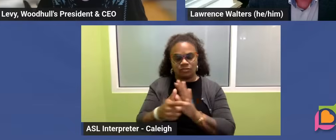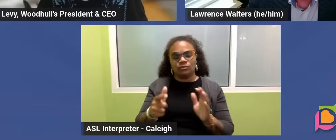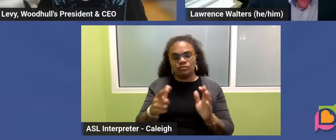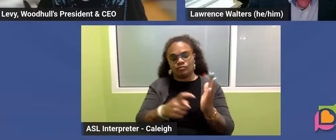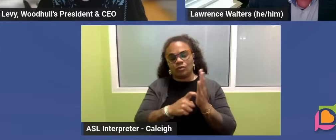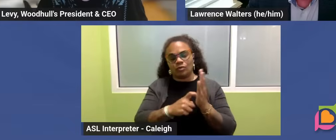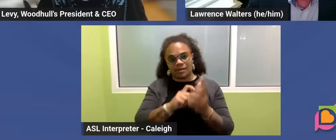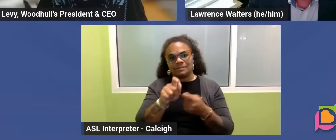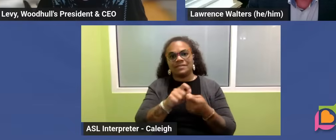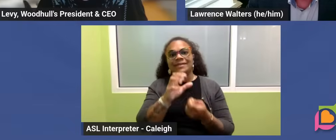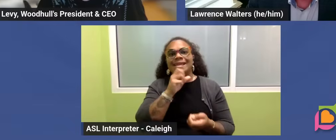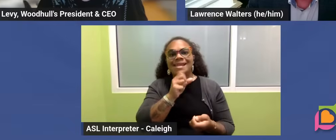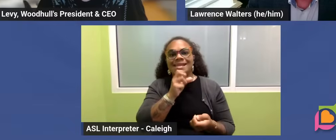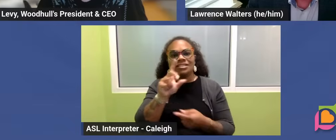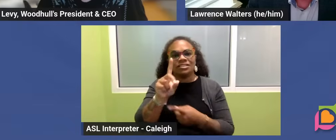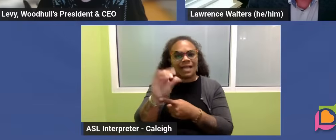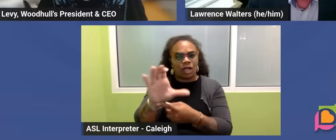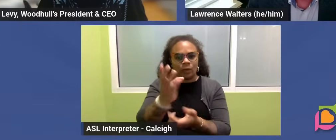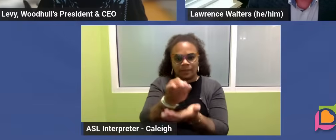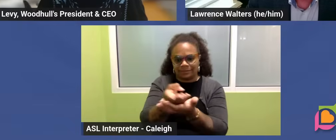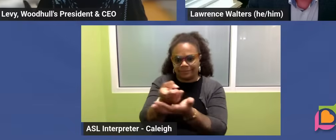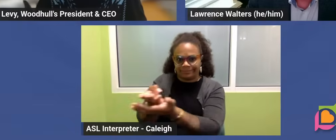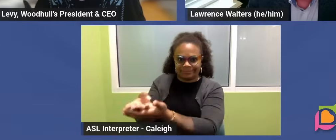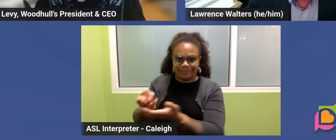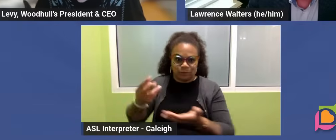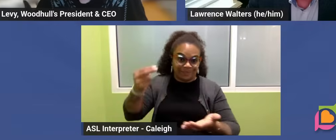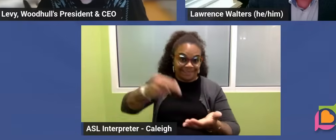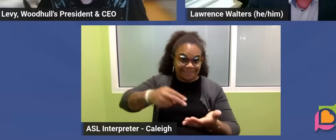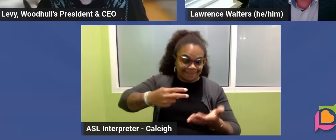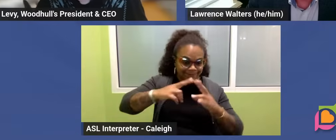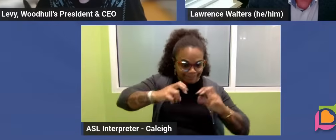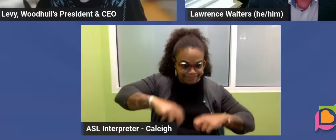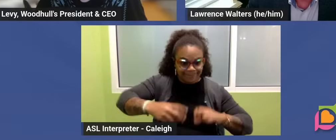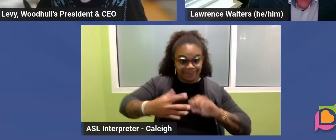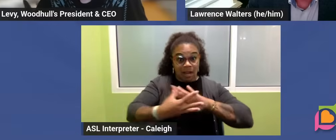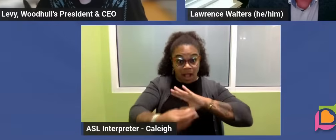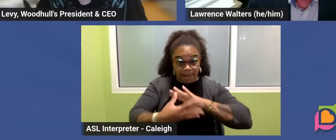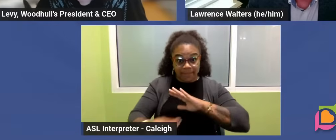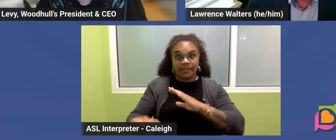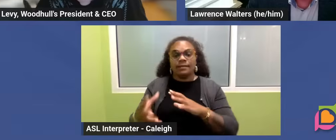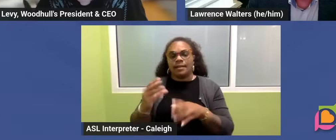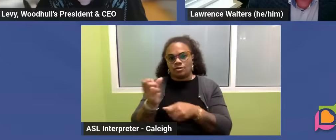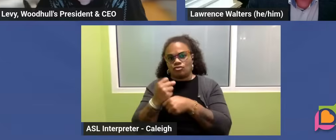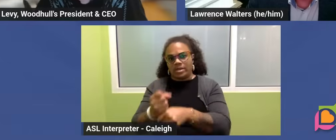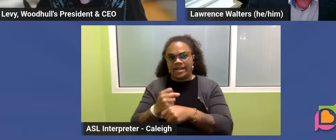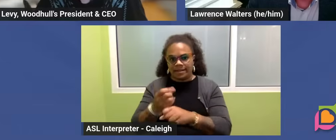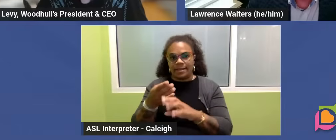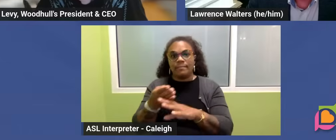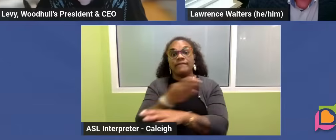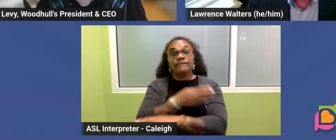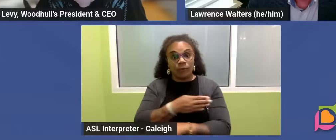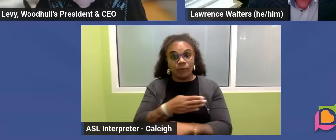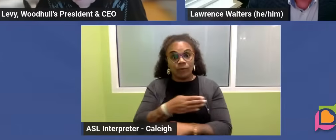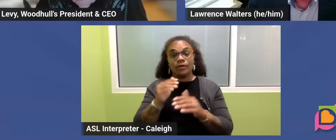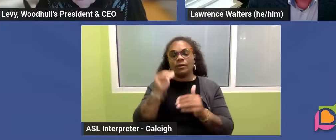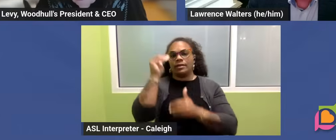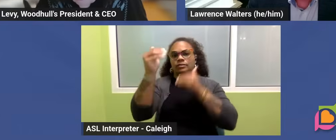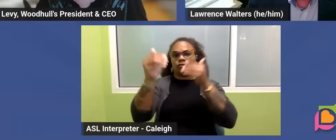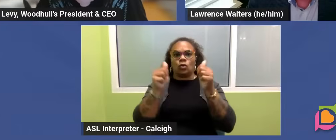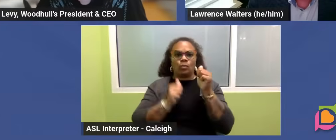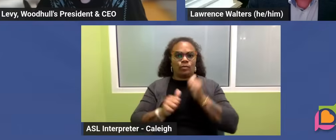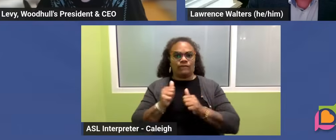documents to be looked at and copied and created before any adult performance can